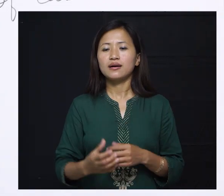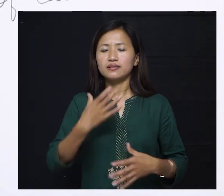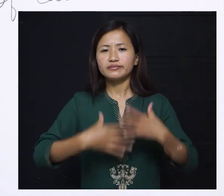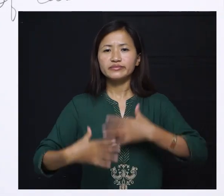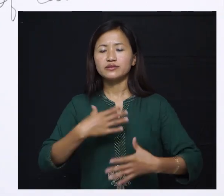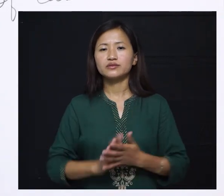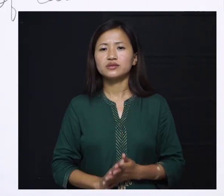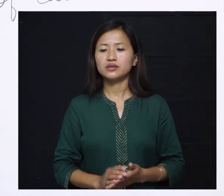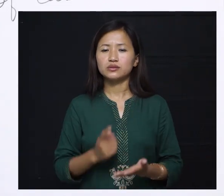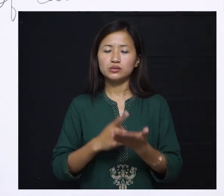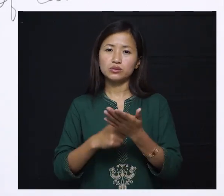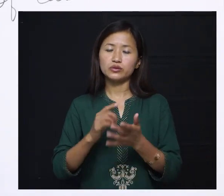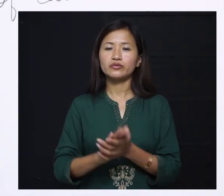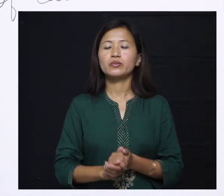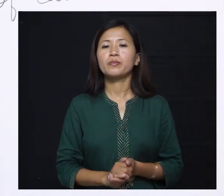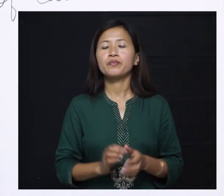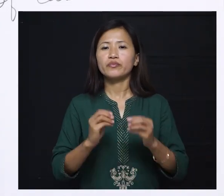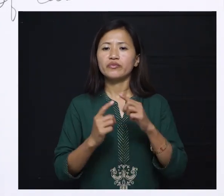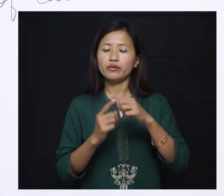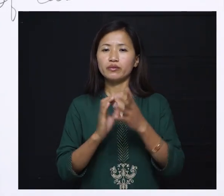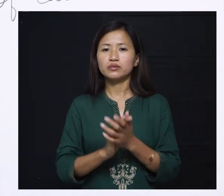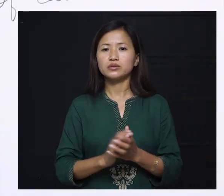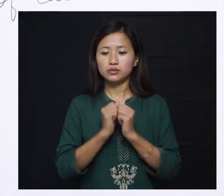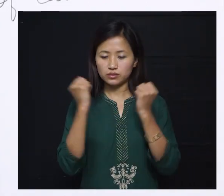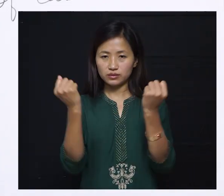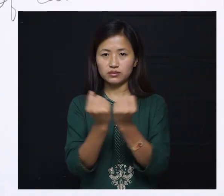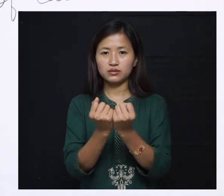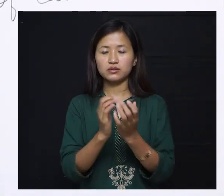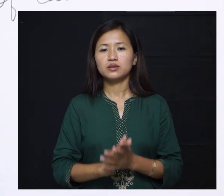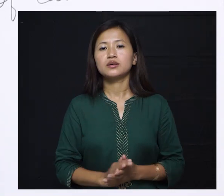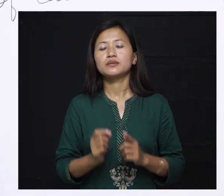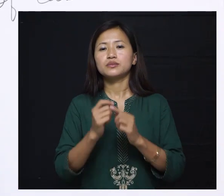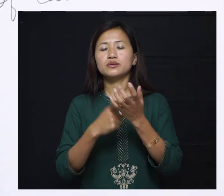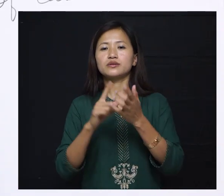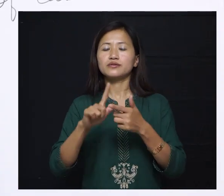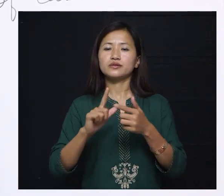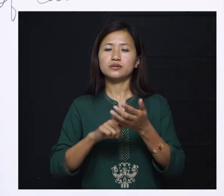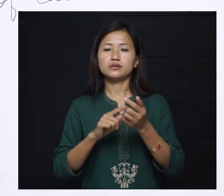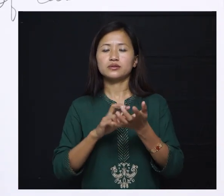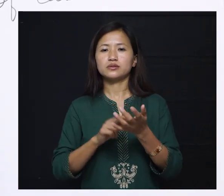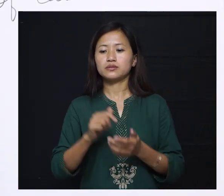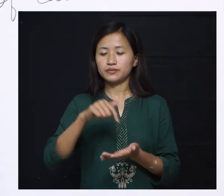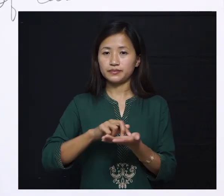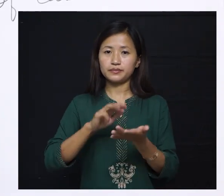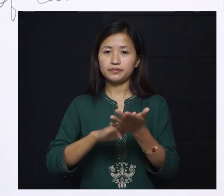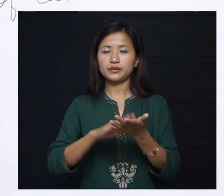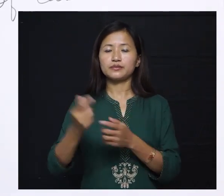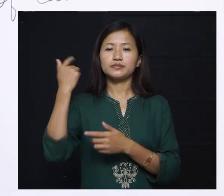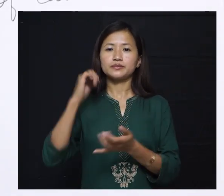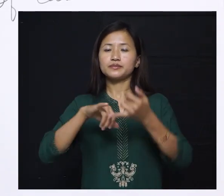torture from the society. So that was the social evil that was prevalent during the medieval times in the